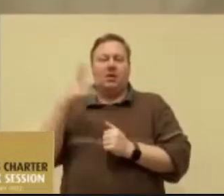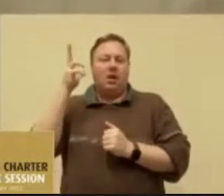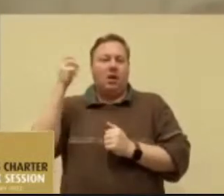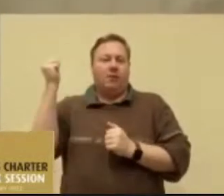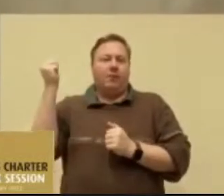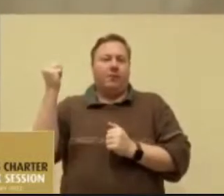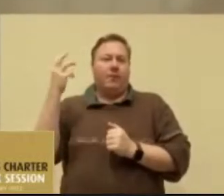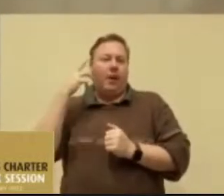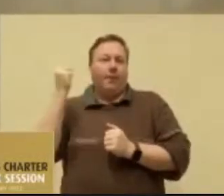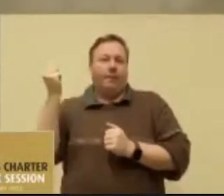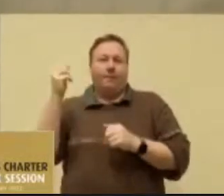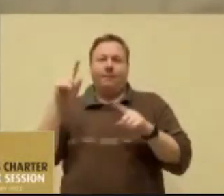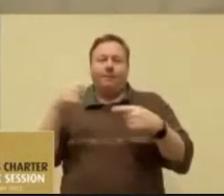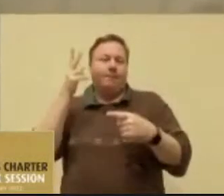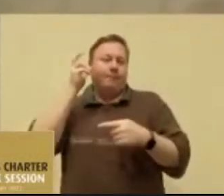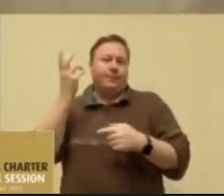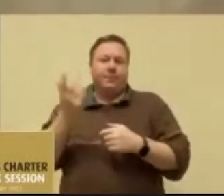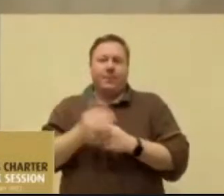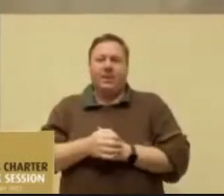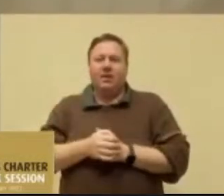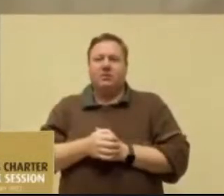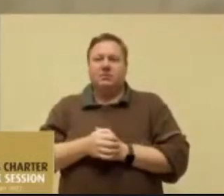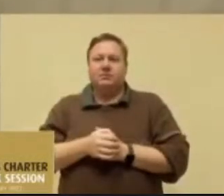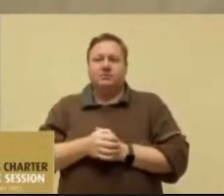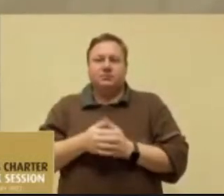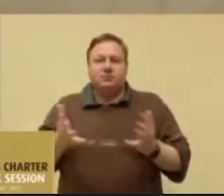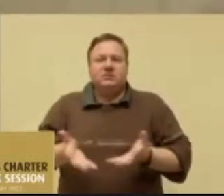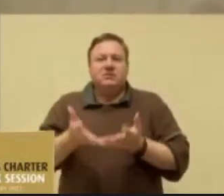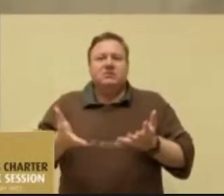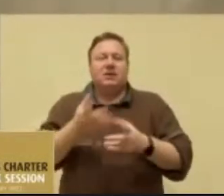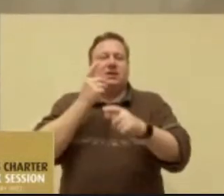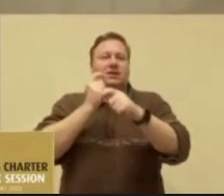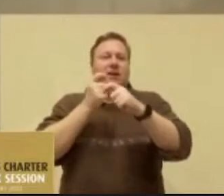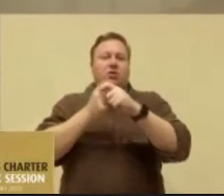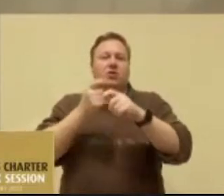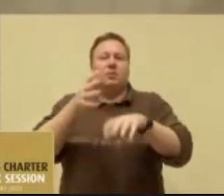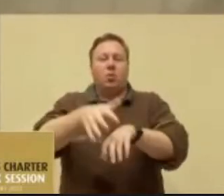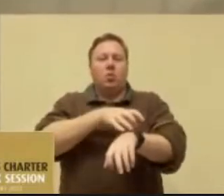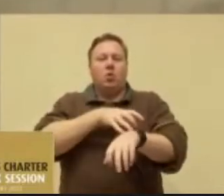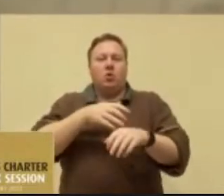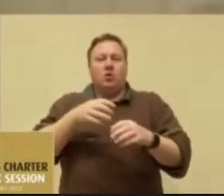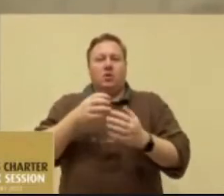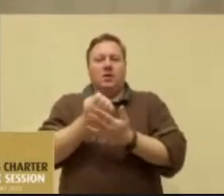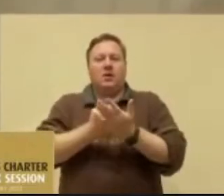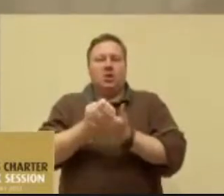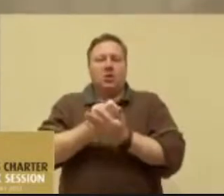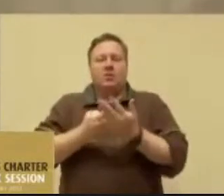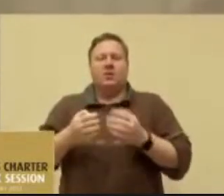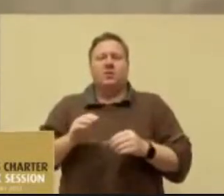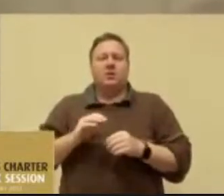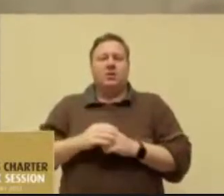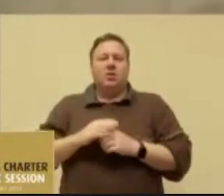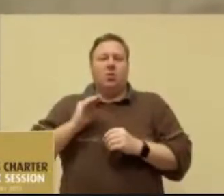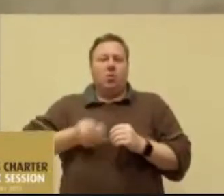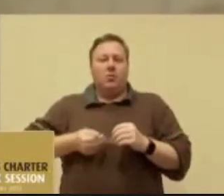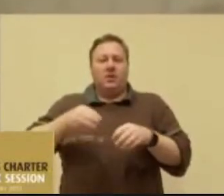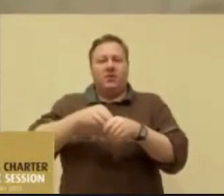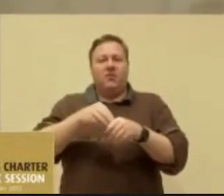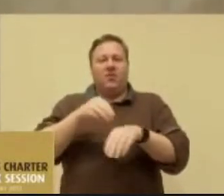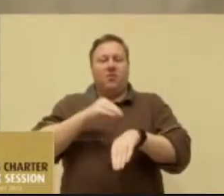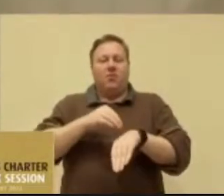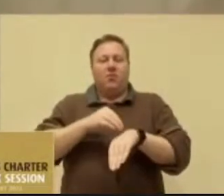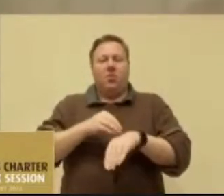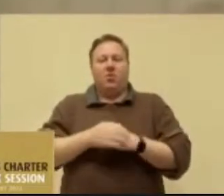third district in the province stimulating township and rural economies to accelerate women's participation as well as the